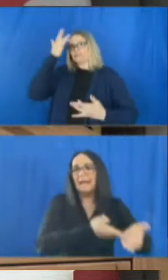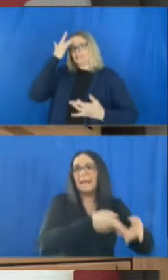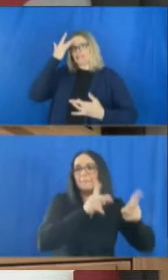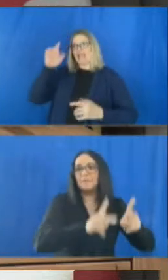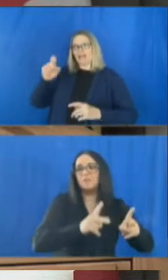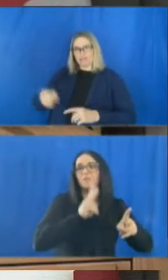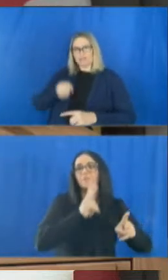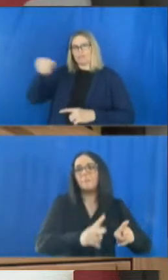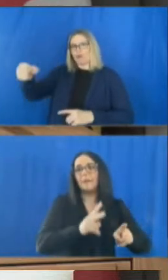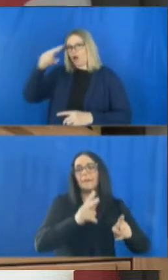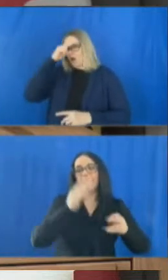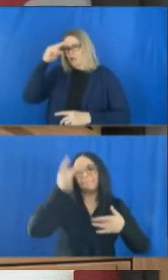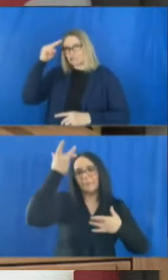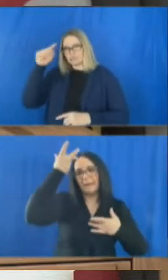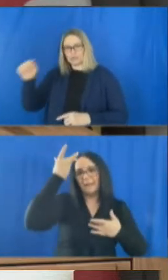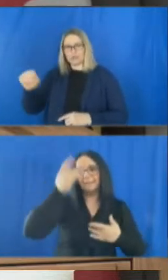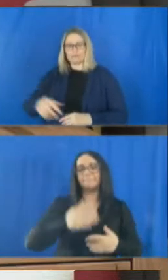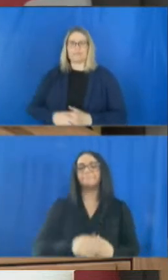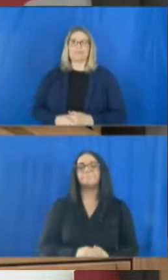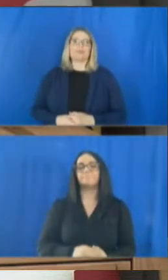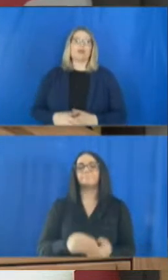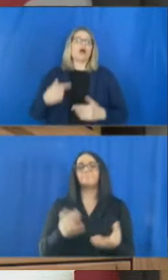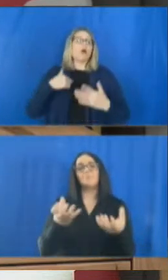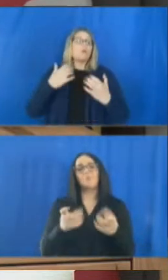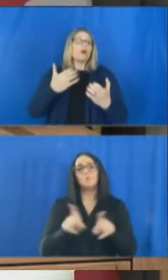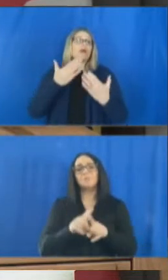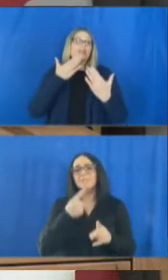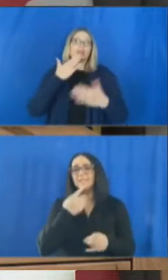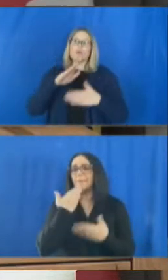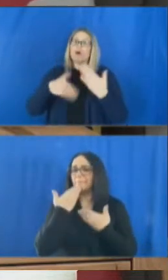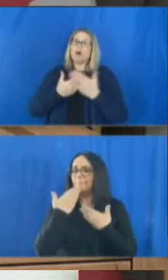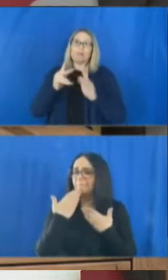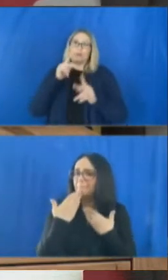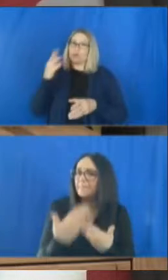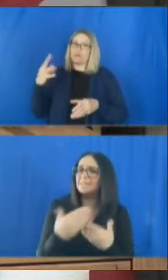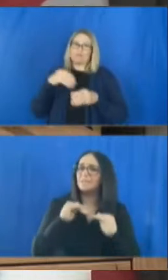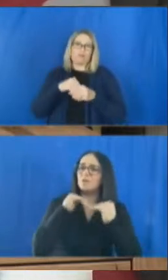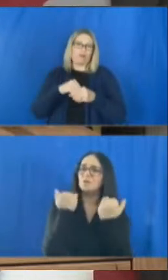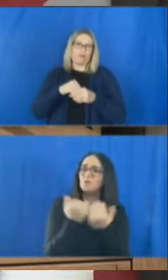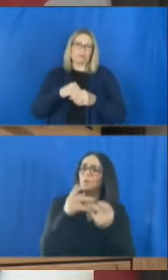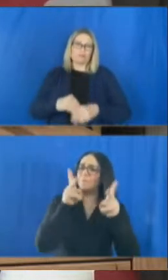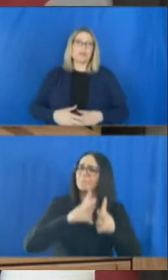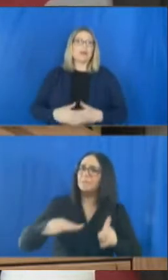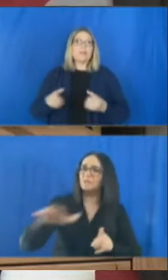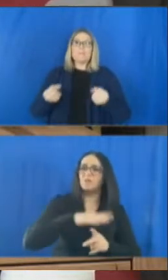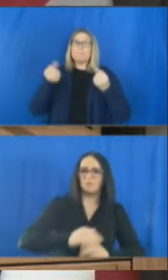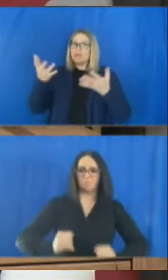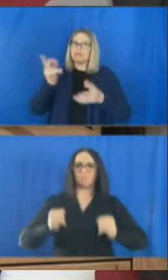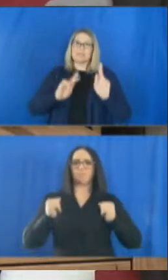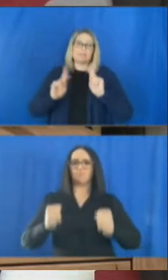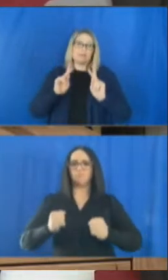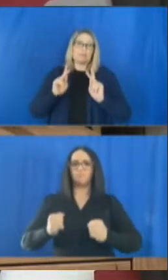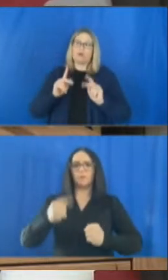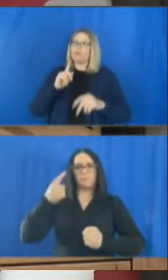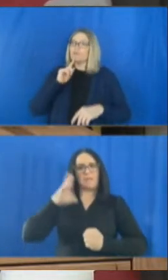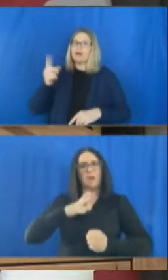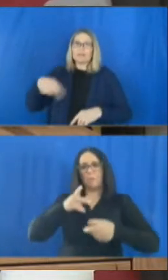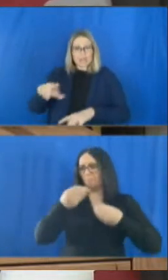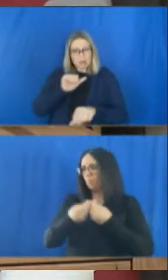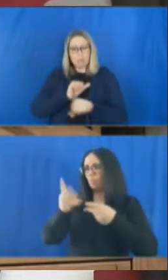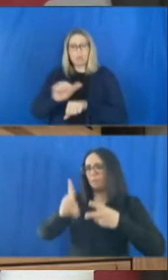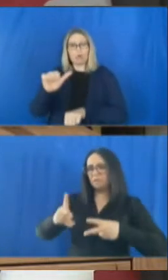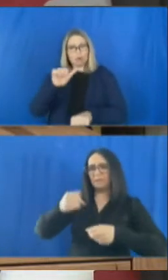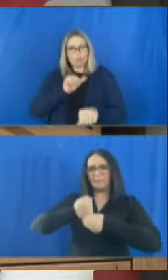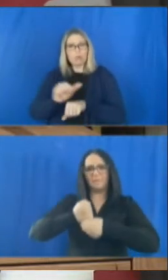to prepare our hospitals to meet future challenges. The last 2 weeks also gave us the time needed to